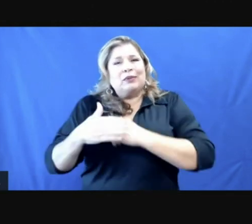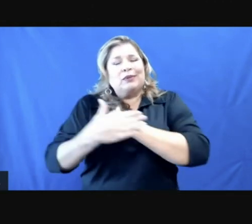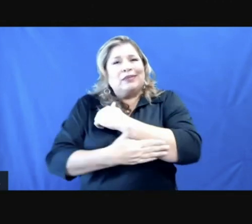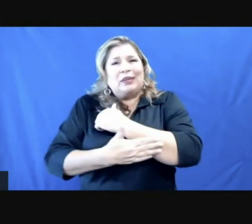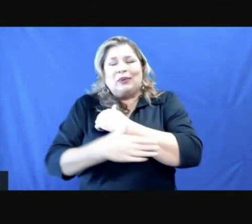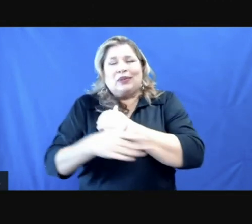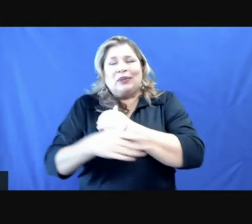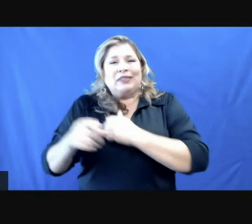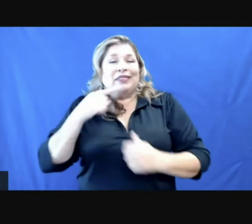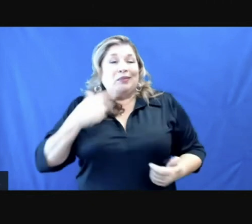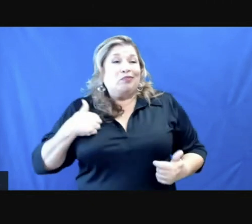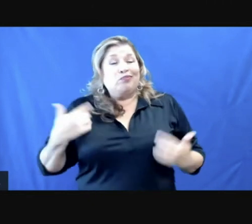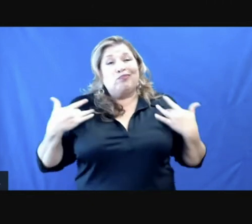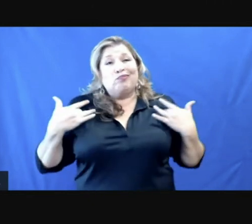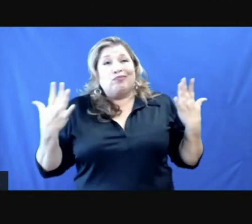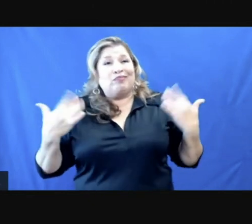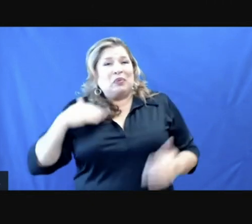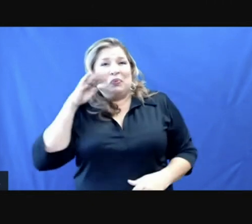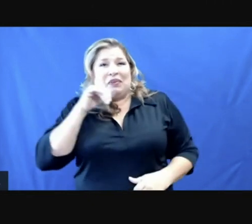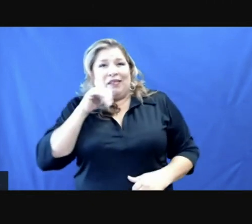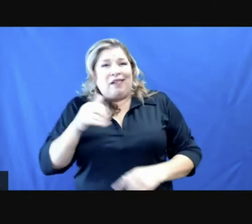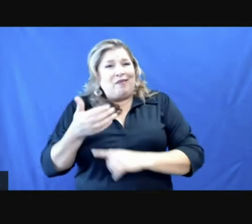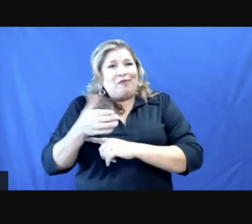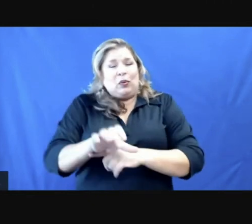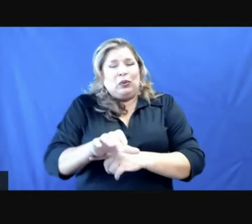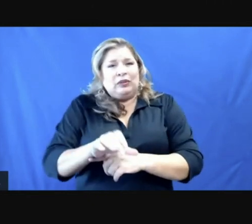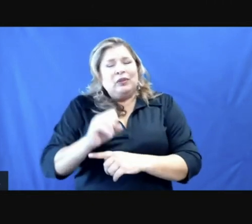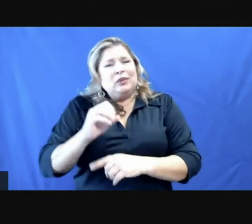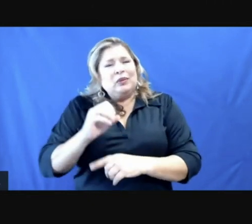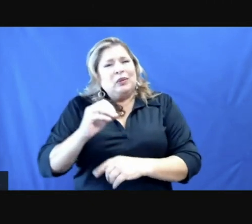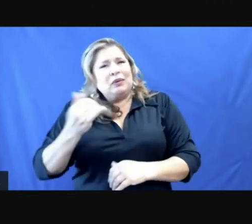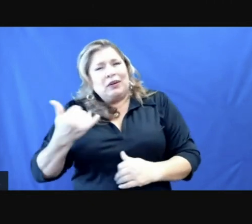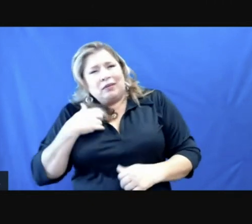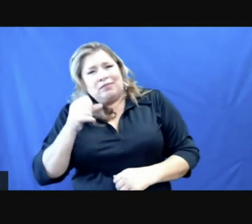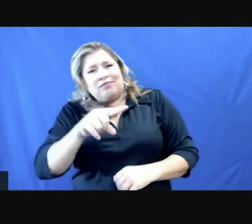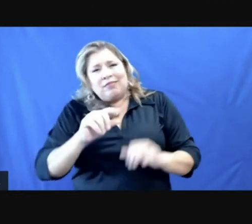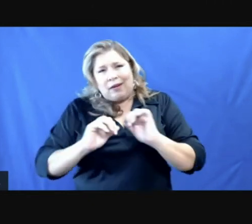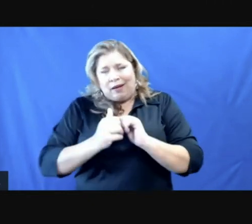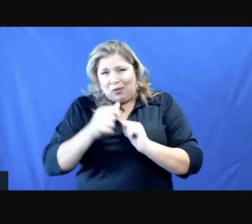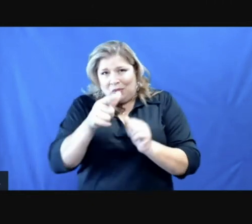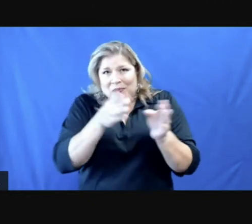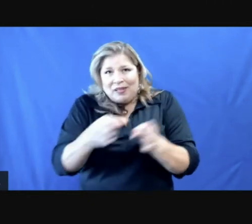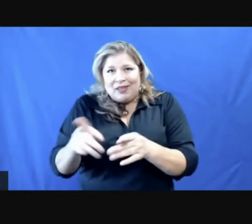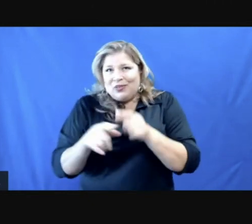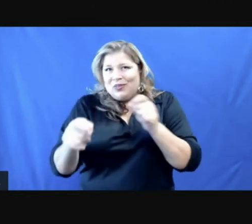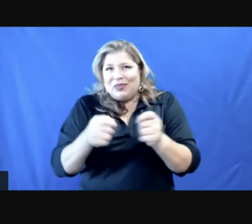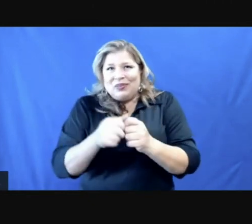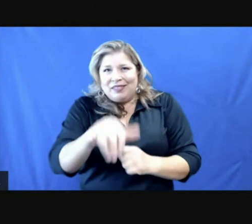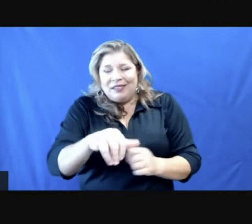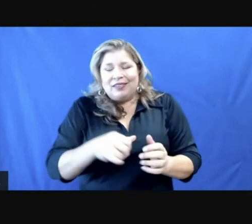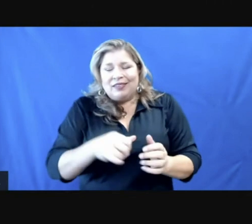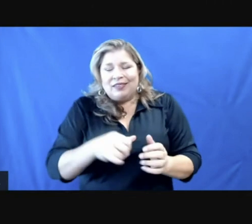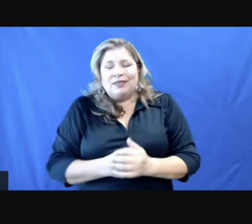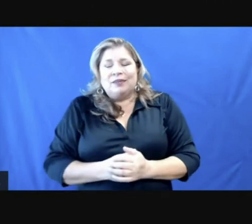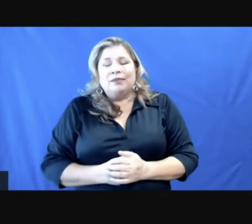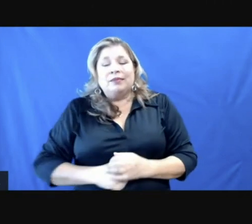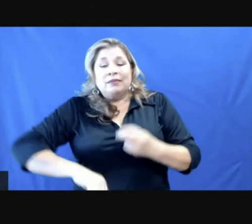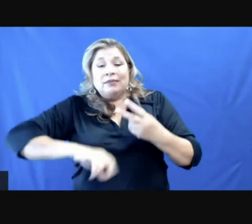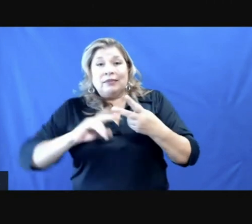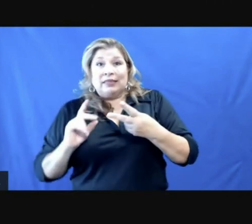he won't enforce it. And I just want to find out, how you kind of deal with that. Number two